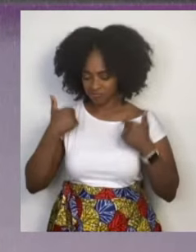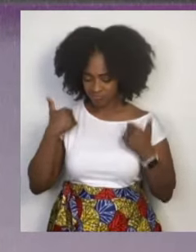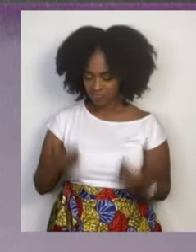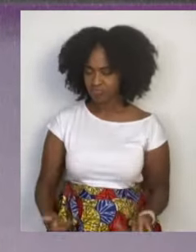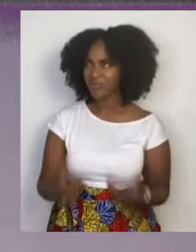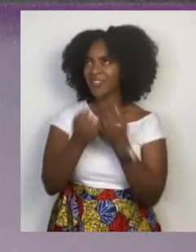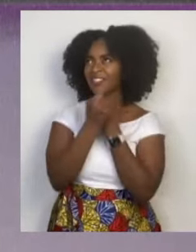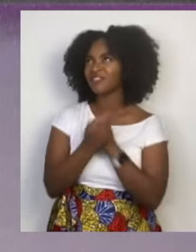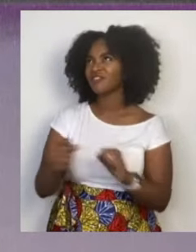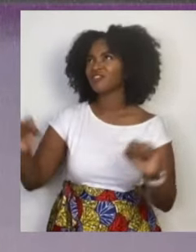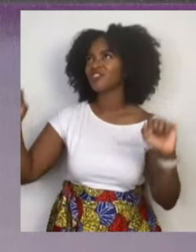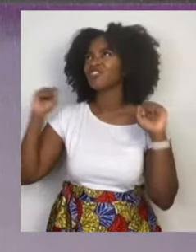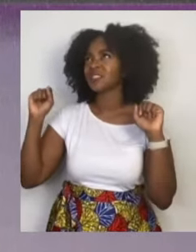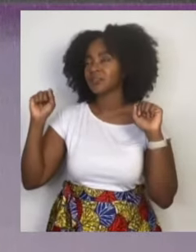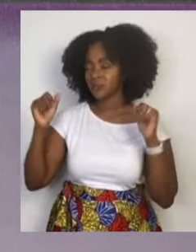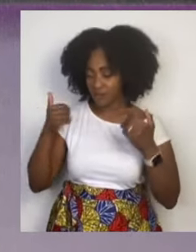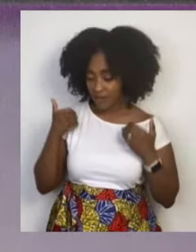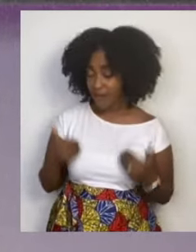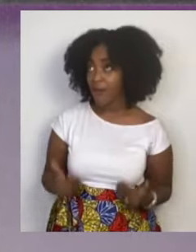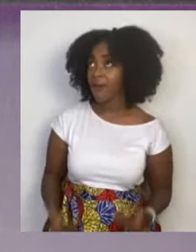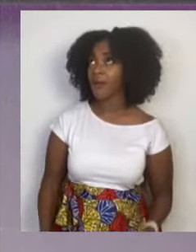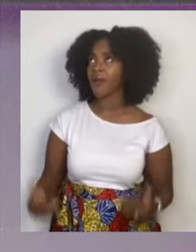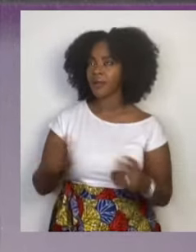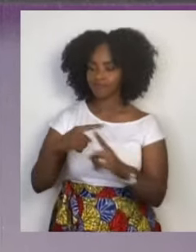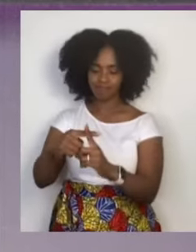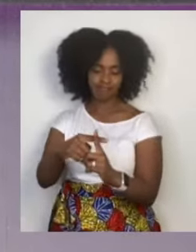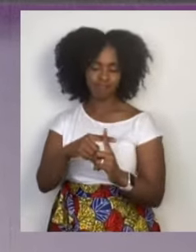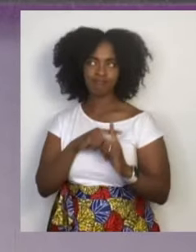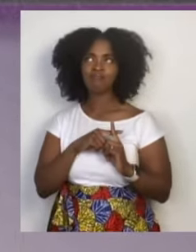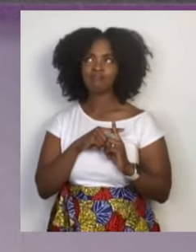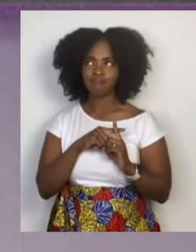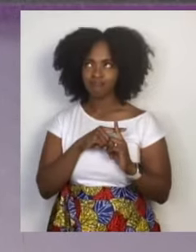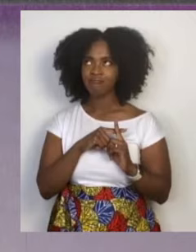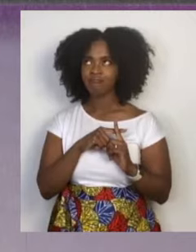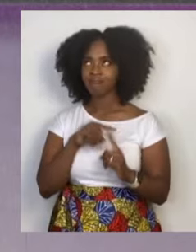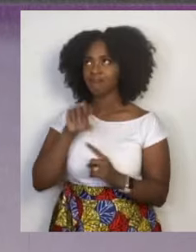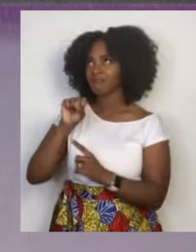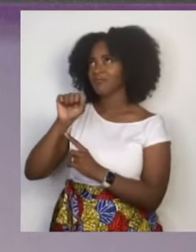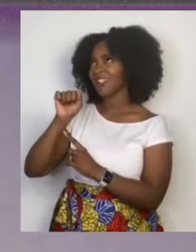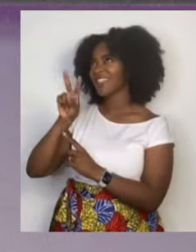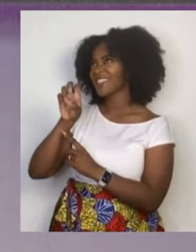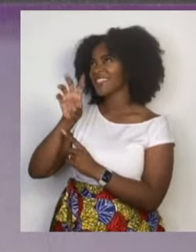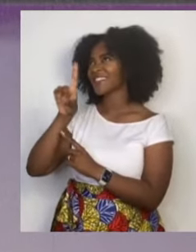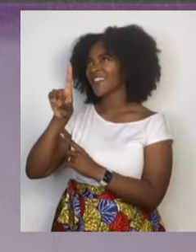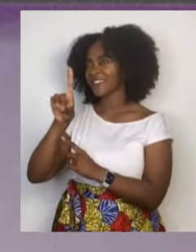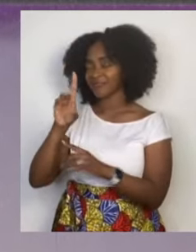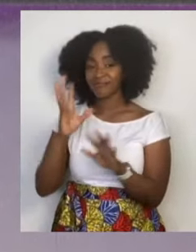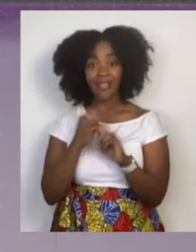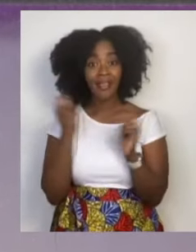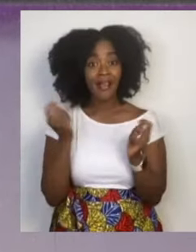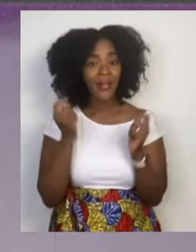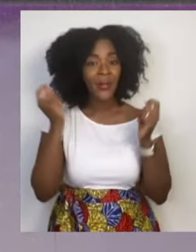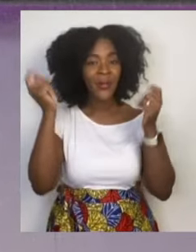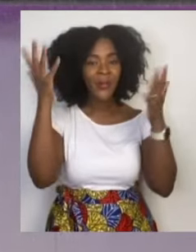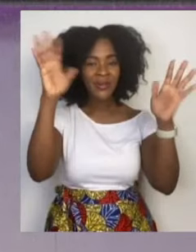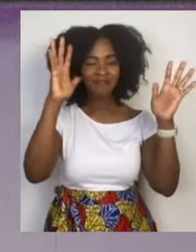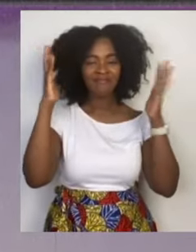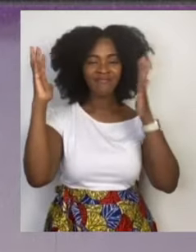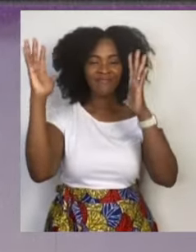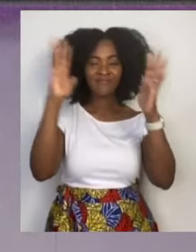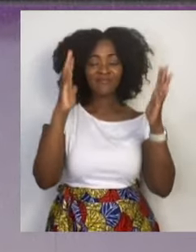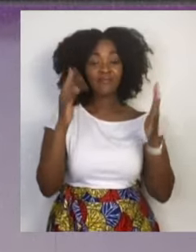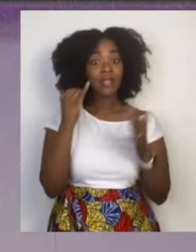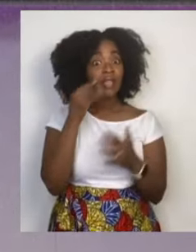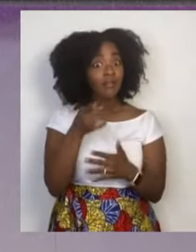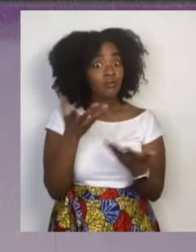am saved. Hallelujah. Come on and put your hands together. If you prayed that prayer in earnesty